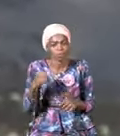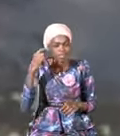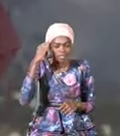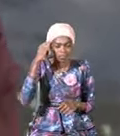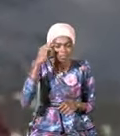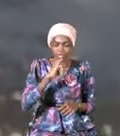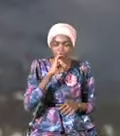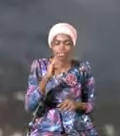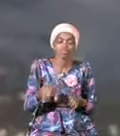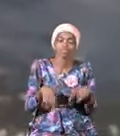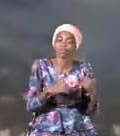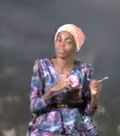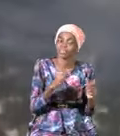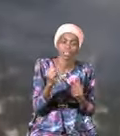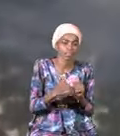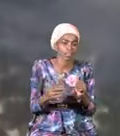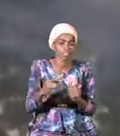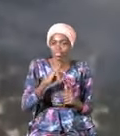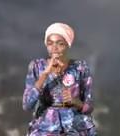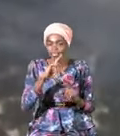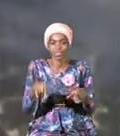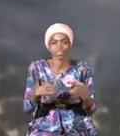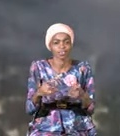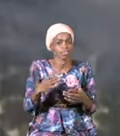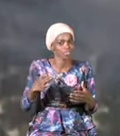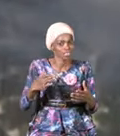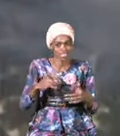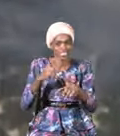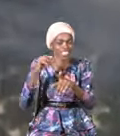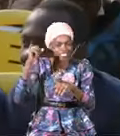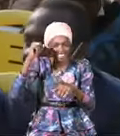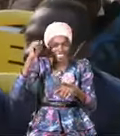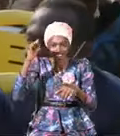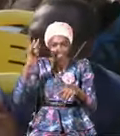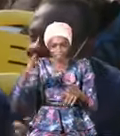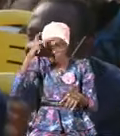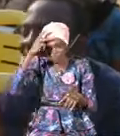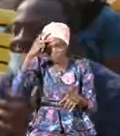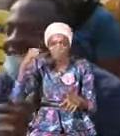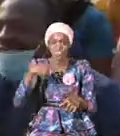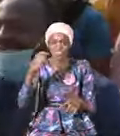gone, everything is gone. My brain is still intact.